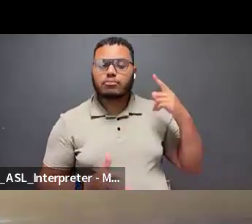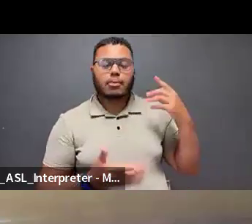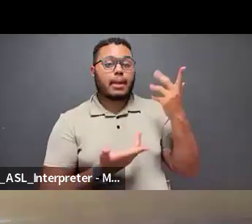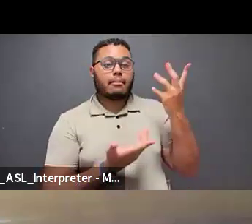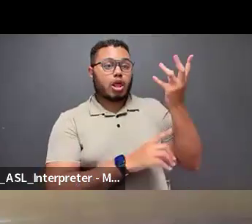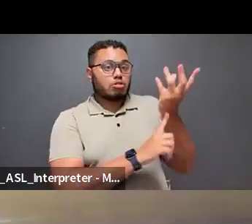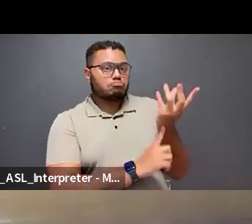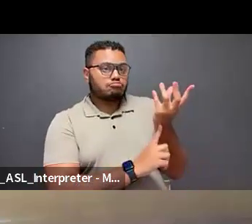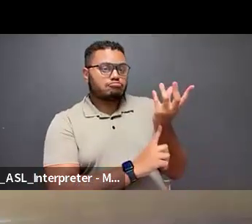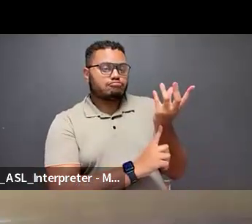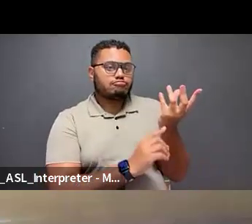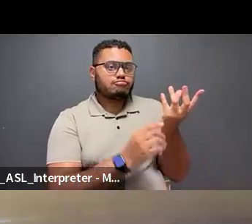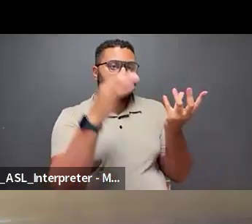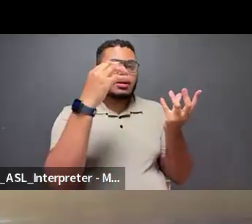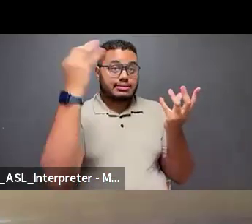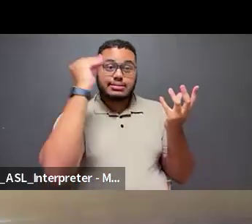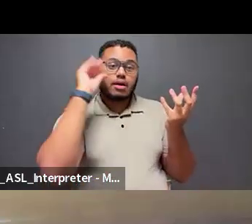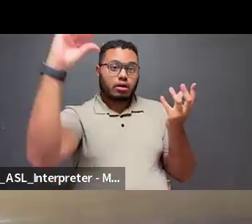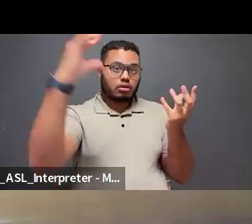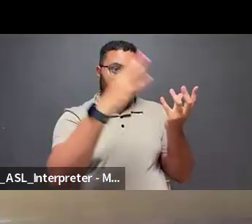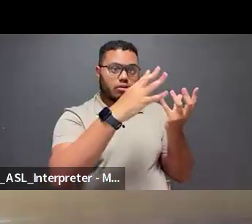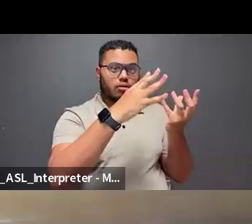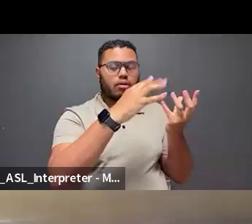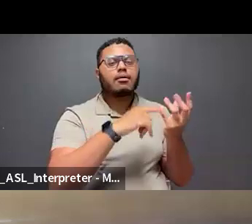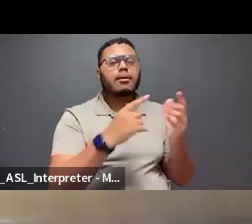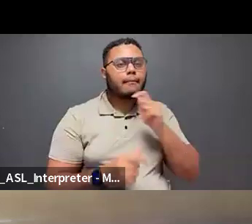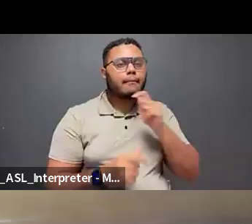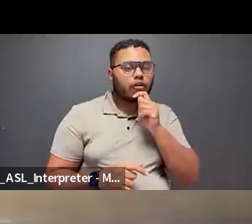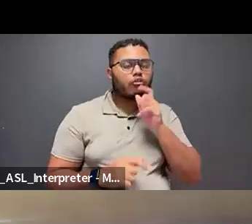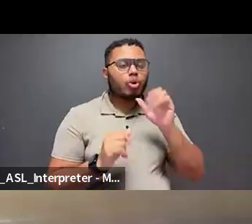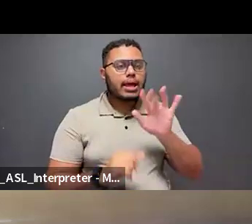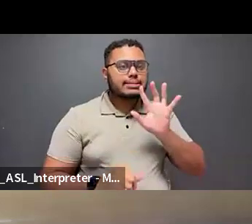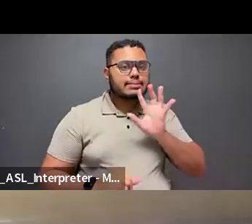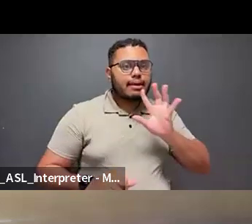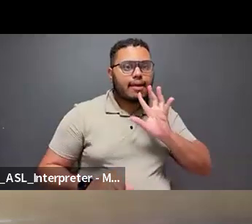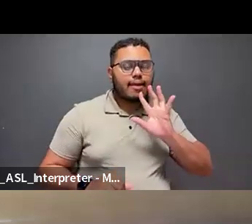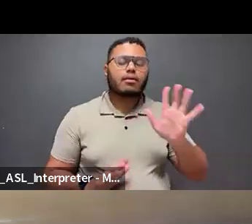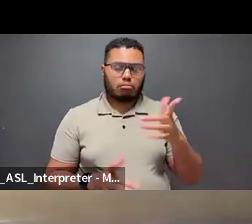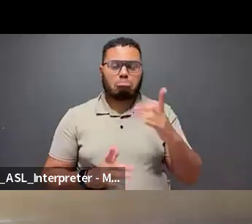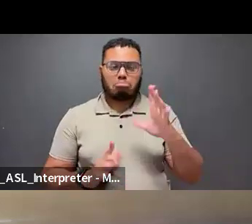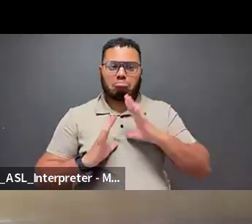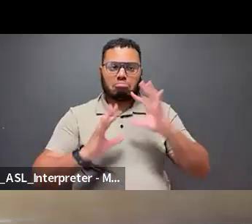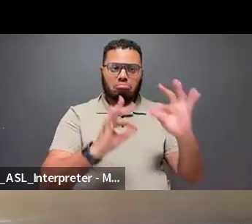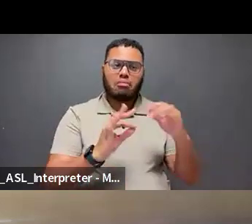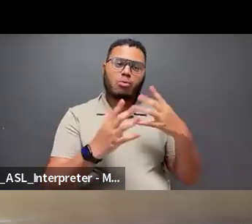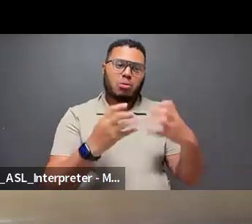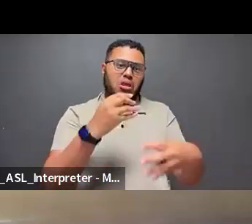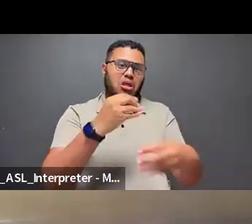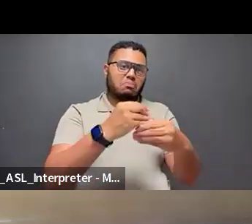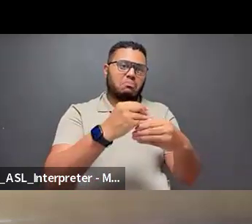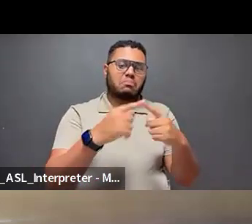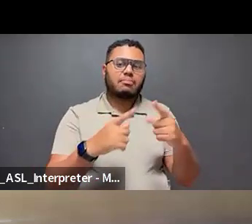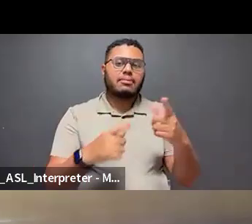solar-driven microphone that they can speak into and that kind of thing would be really great. But I just wanted to add to the fact that